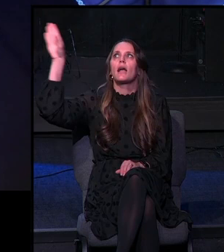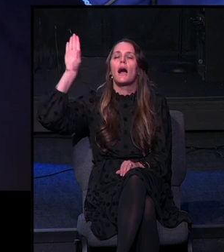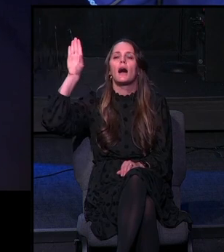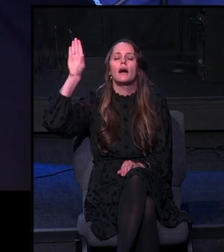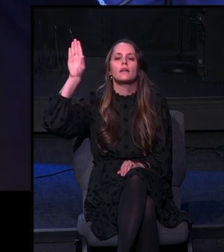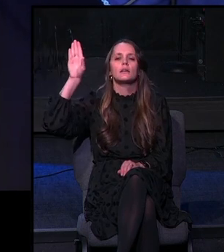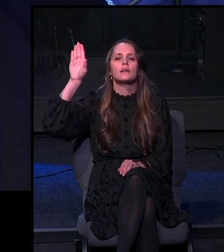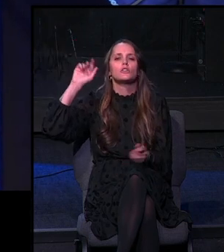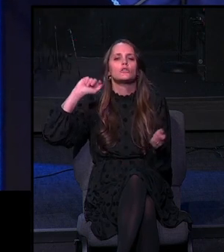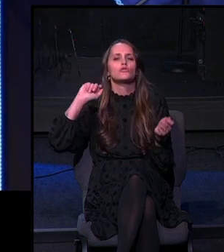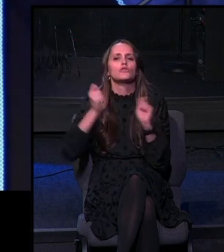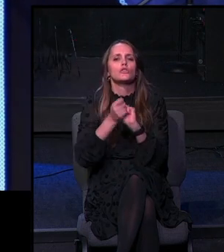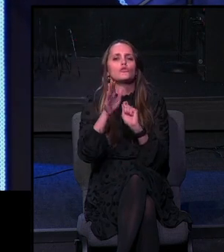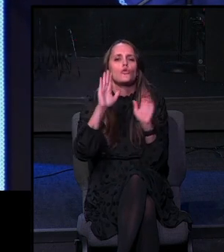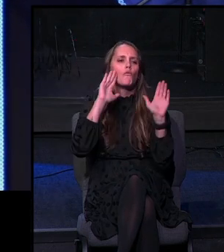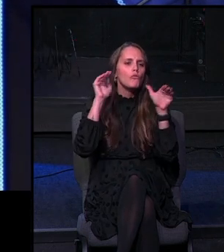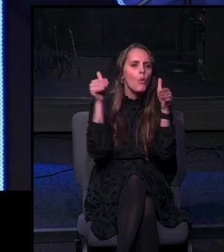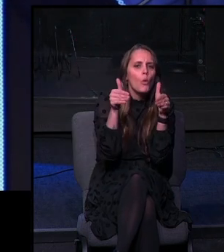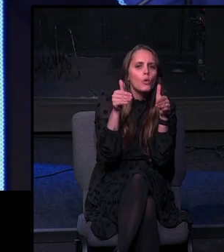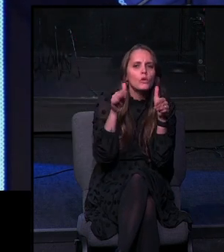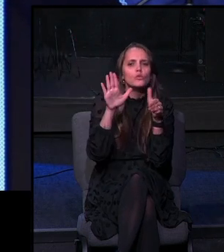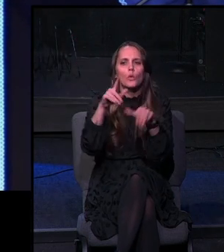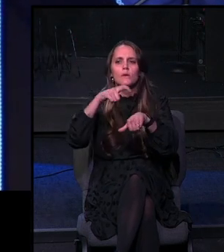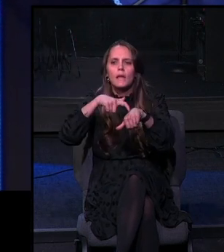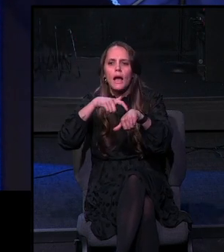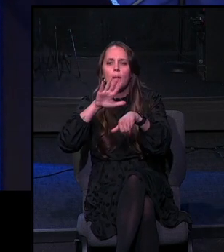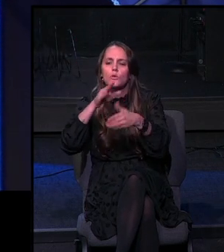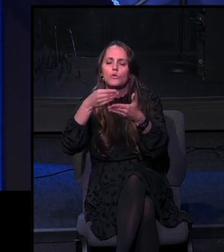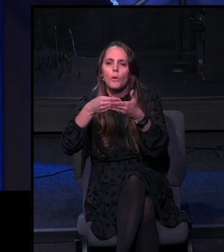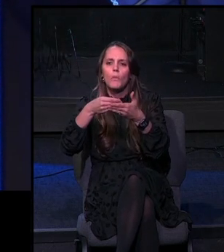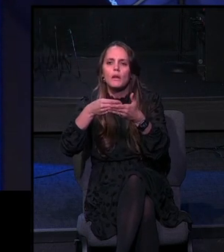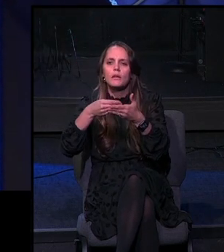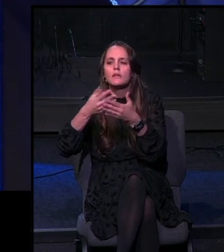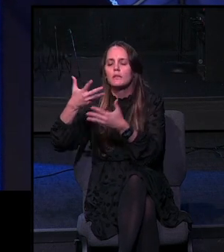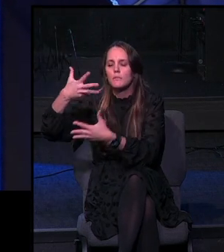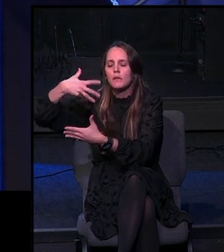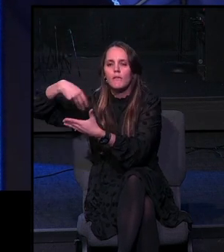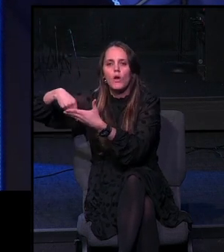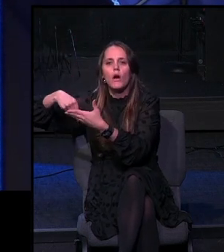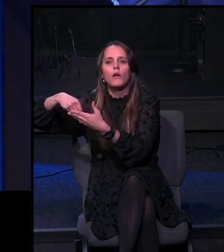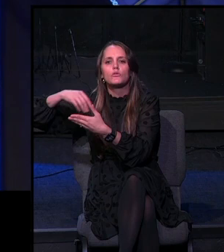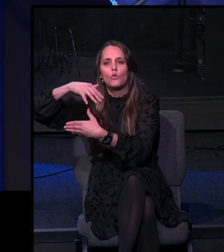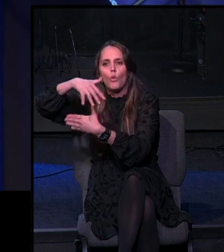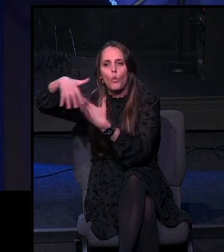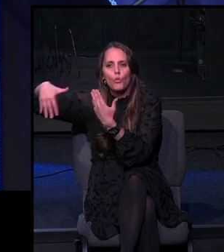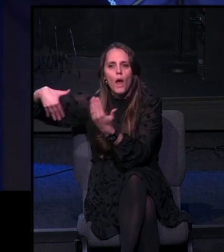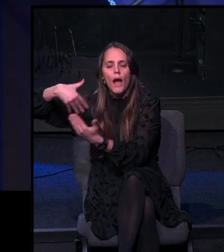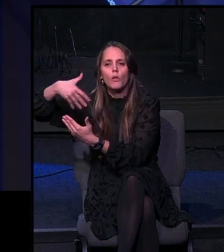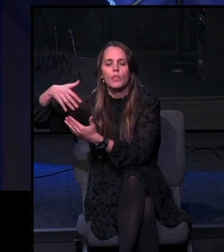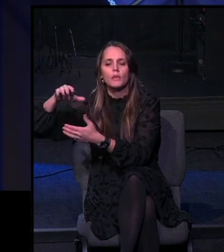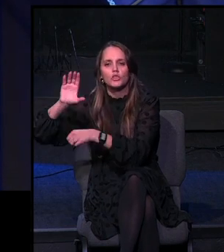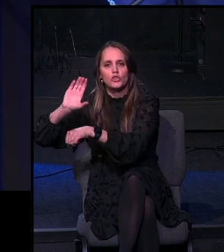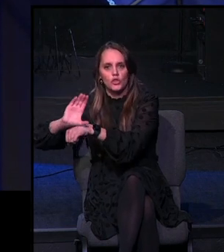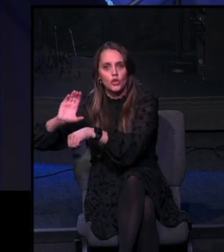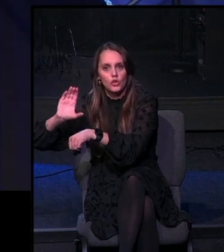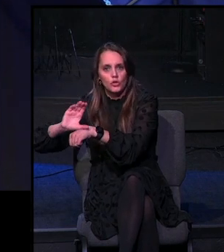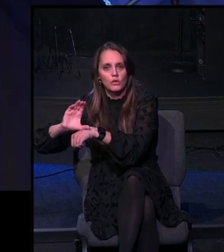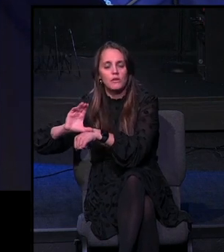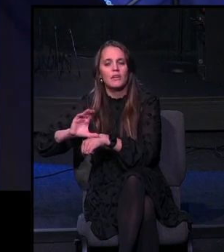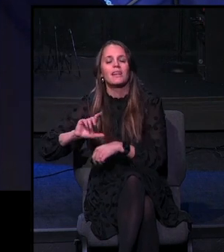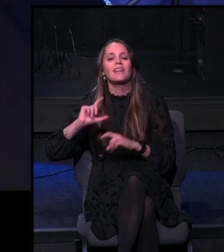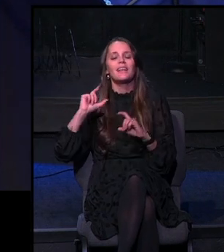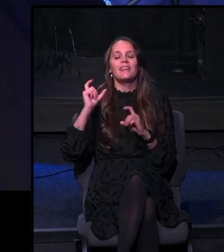energy and your time and your money around his church. He gives us an invitation to build on top of the